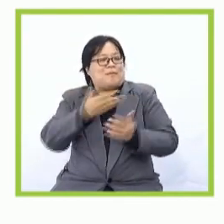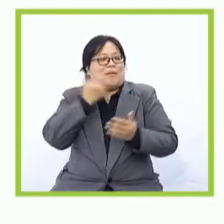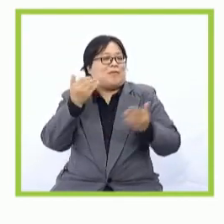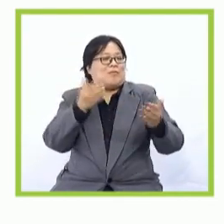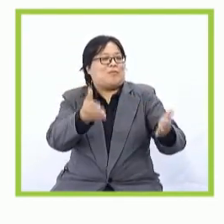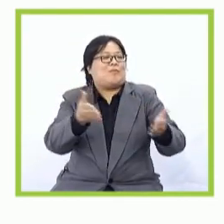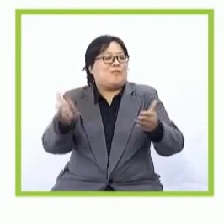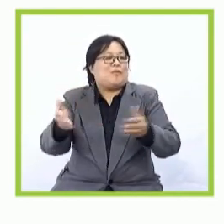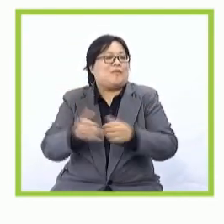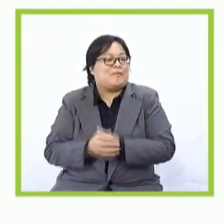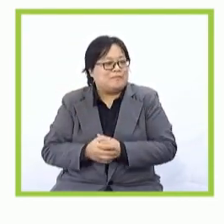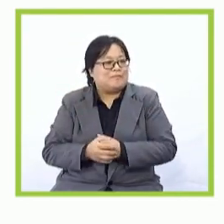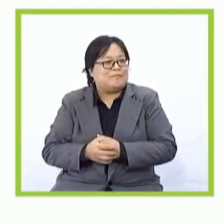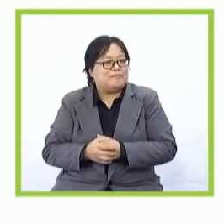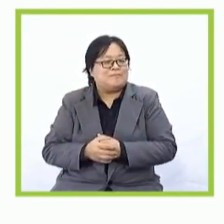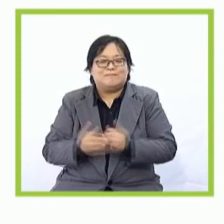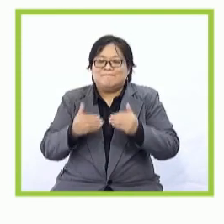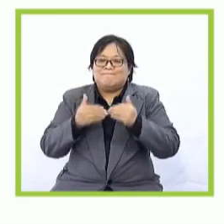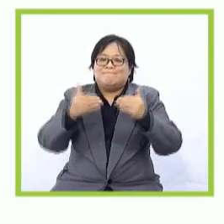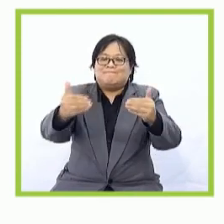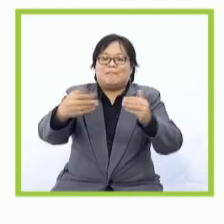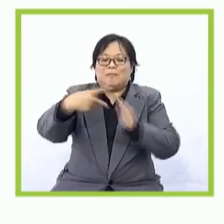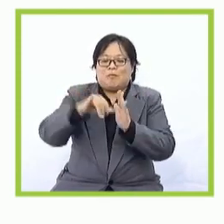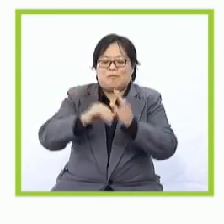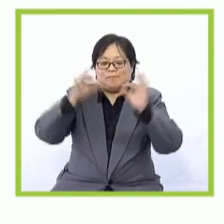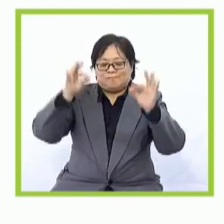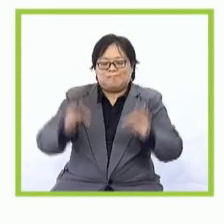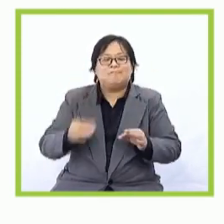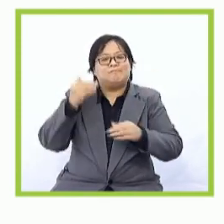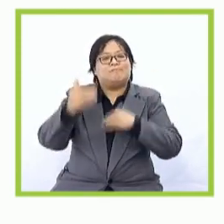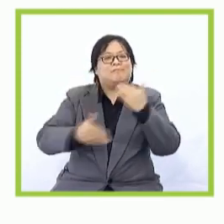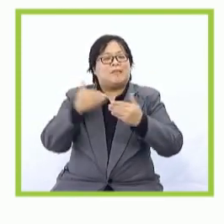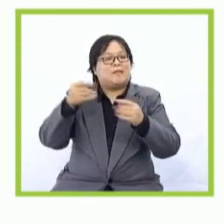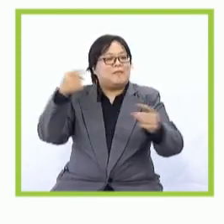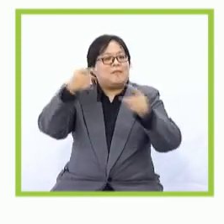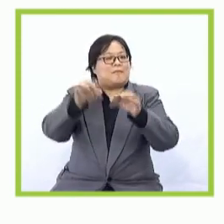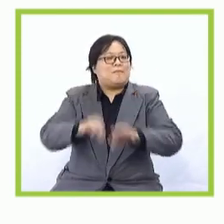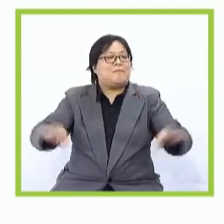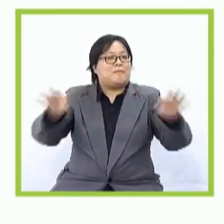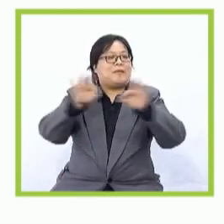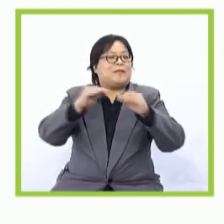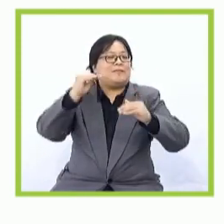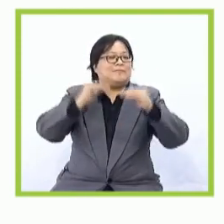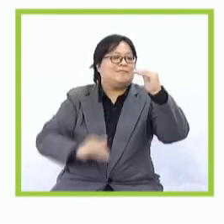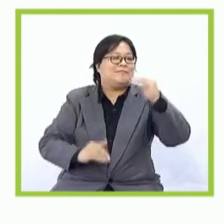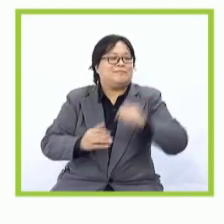you, best way forward for policy decision makers to prioritize this inequality?